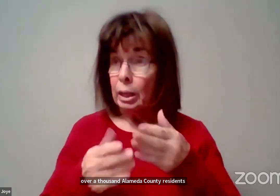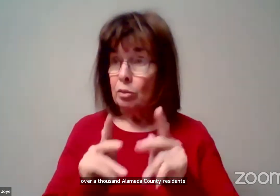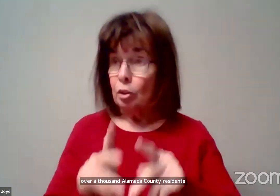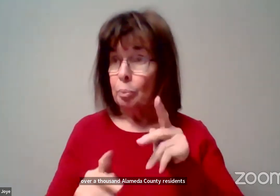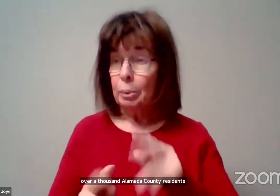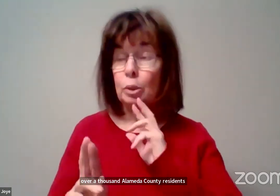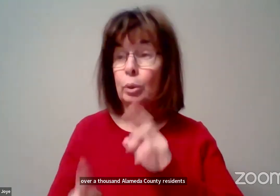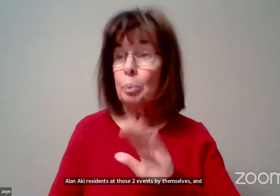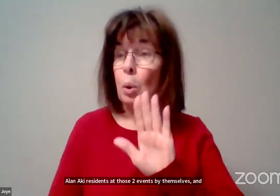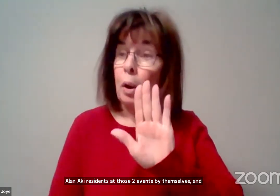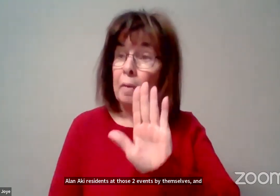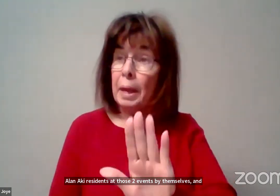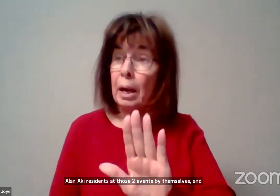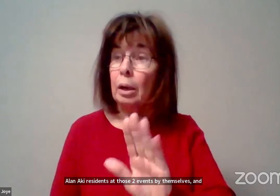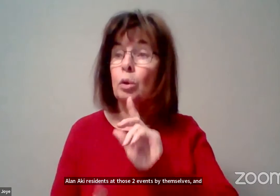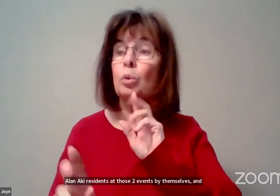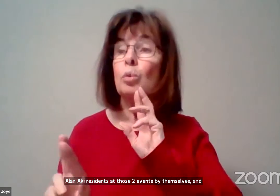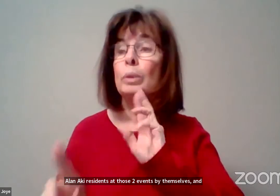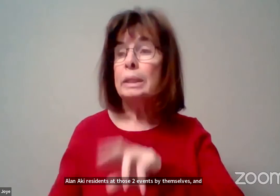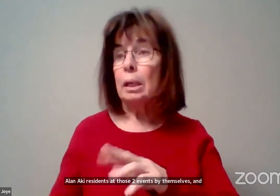Other questions?